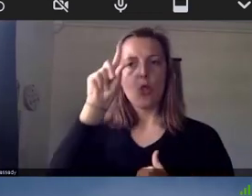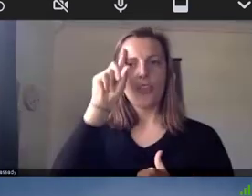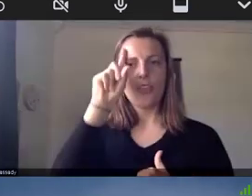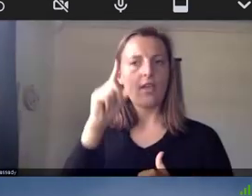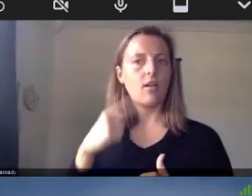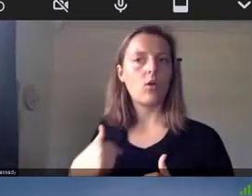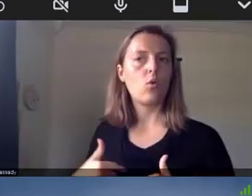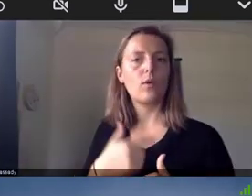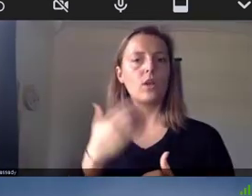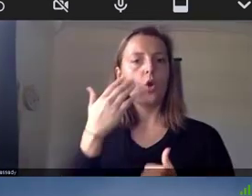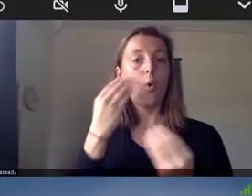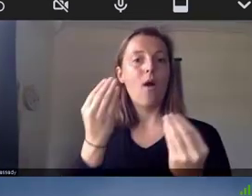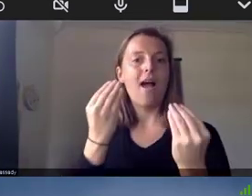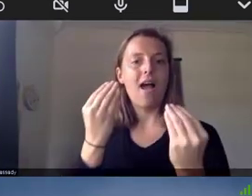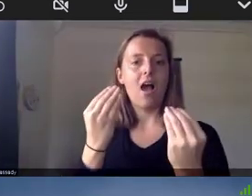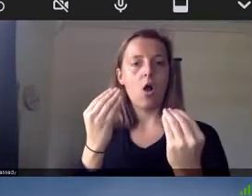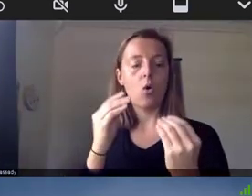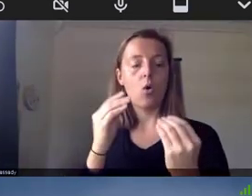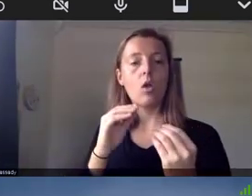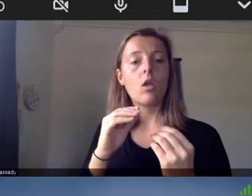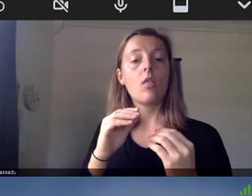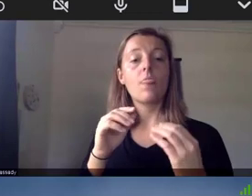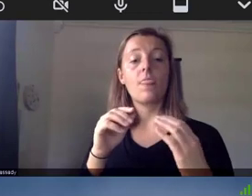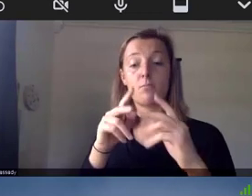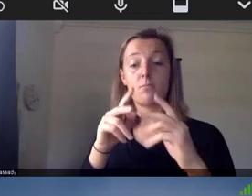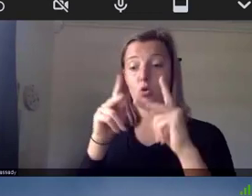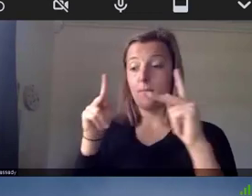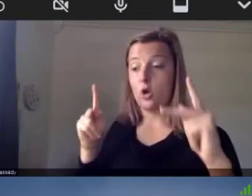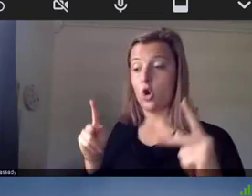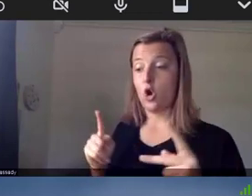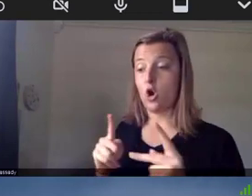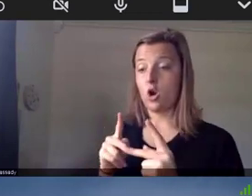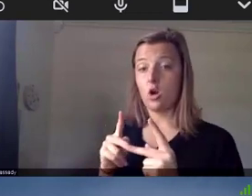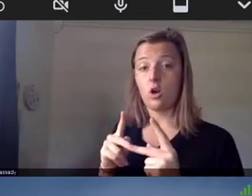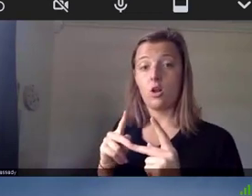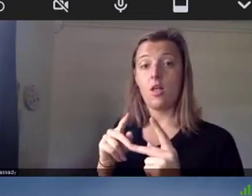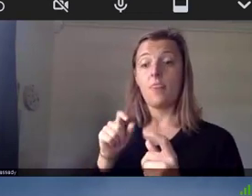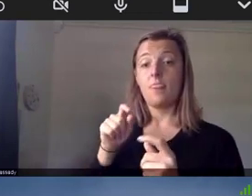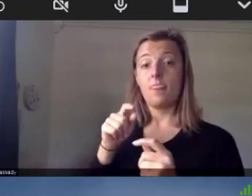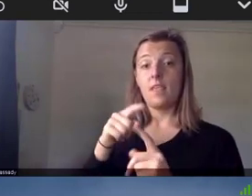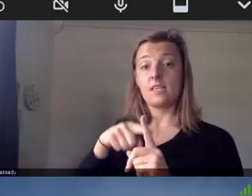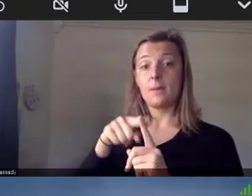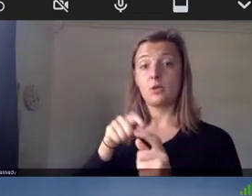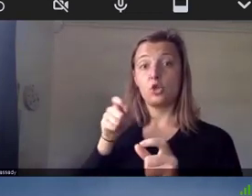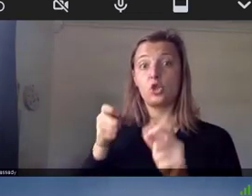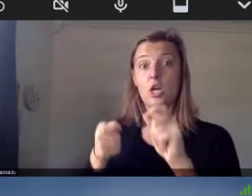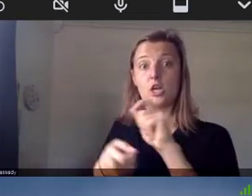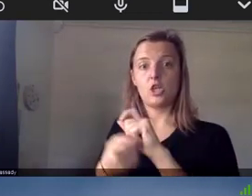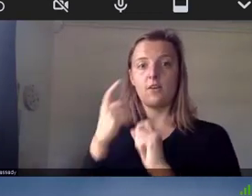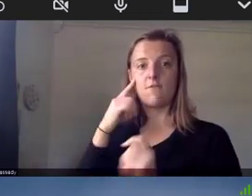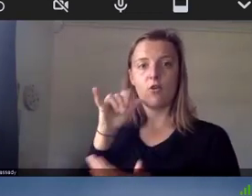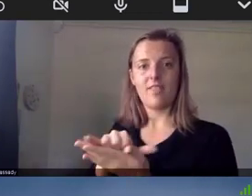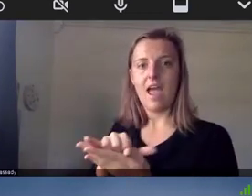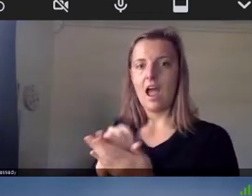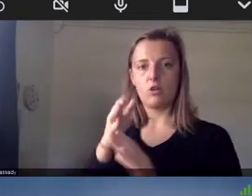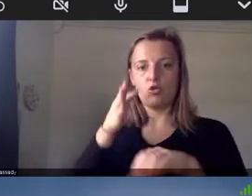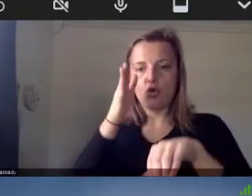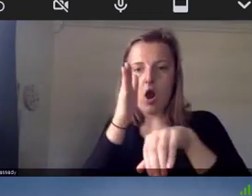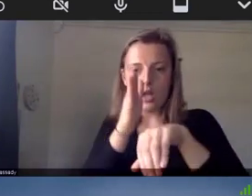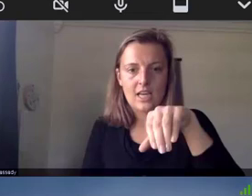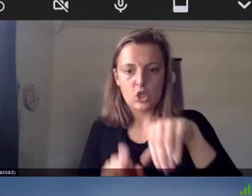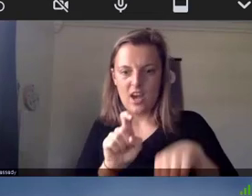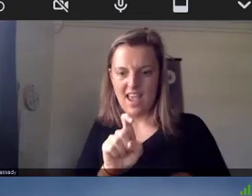perimeter at that cross section. So when the problem says something like the